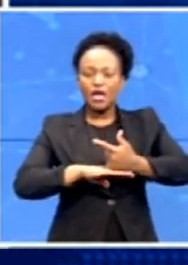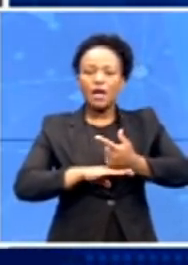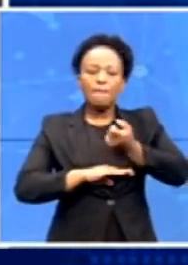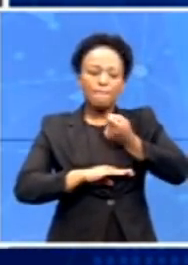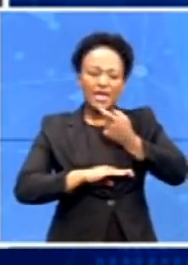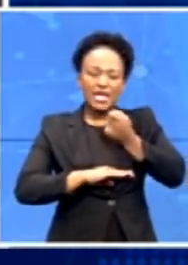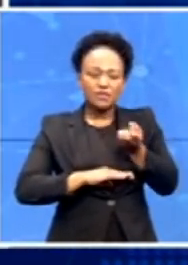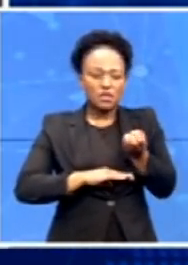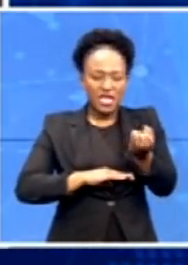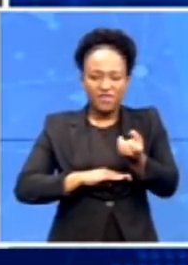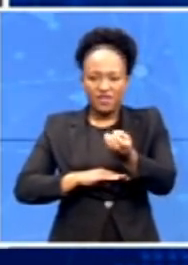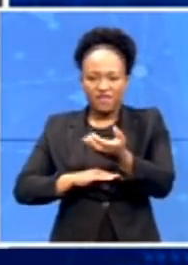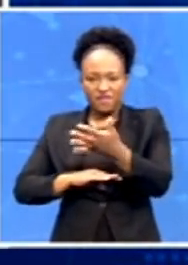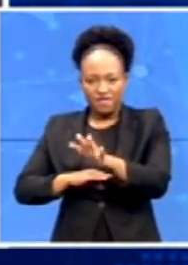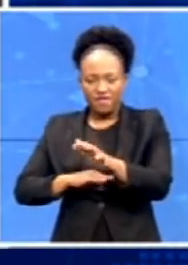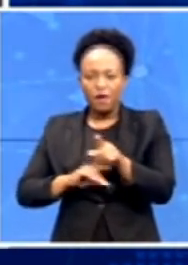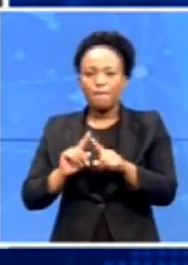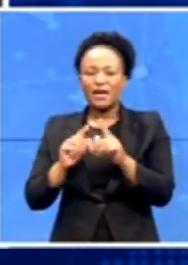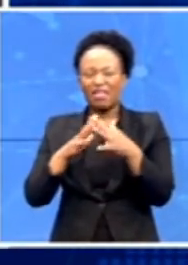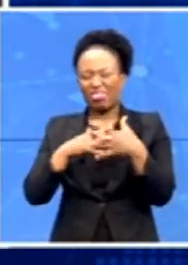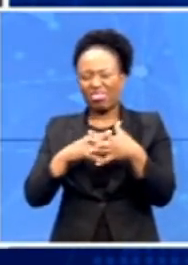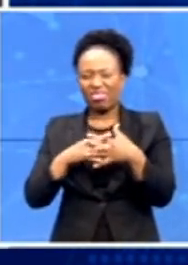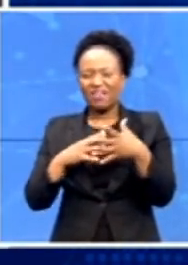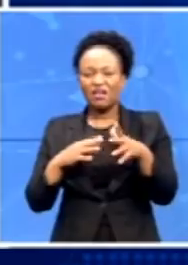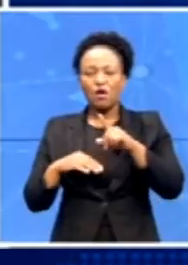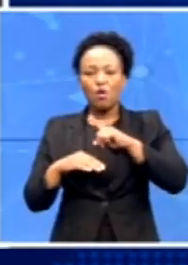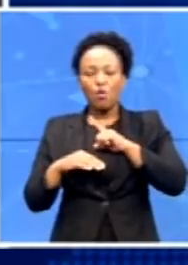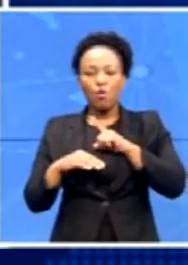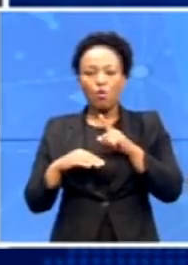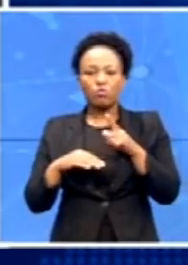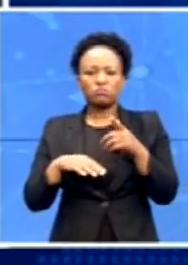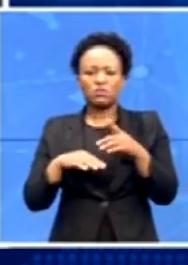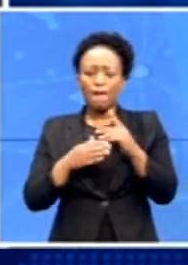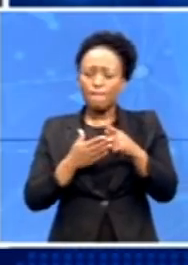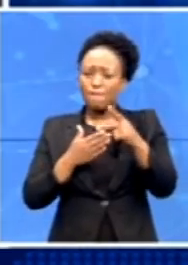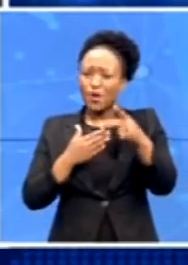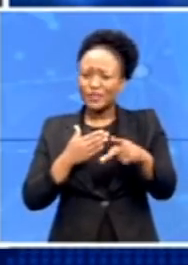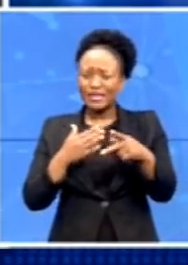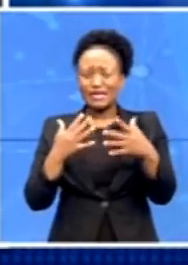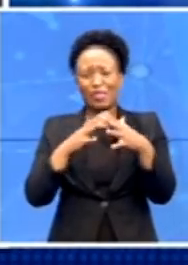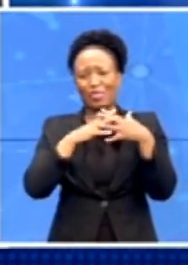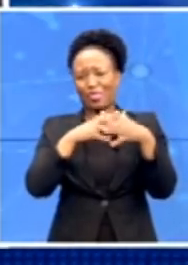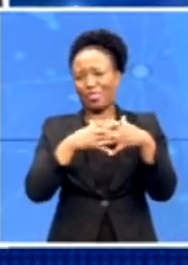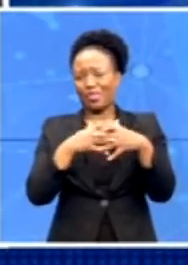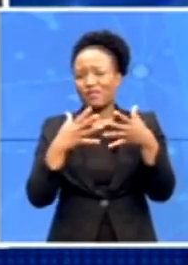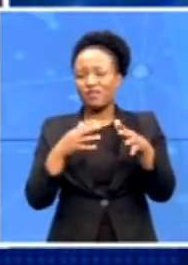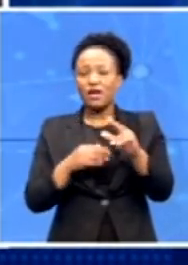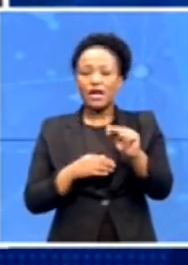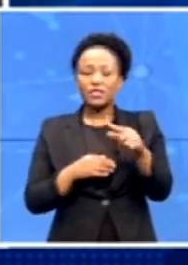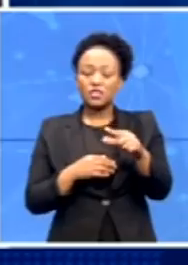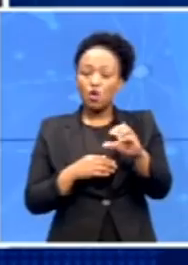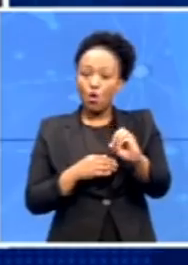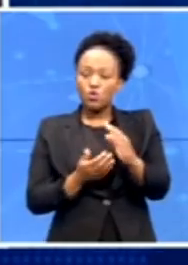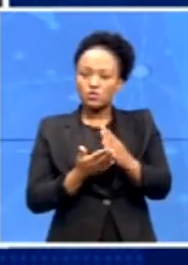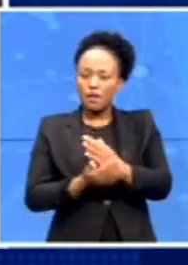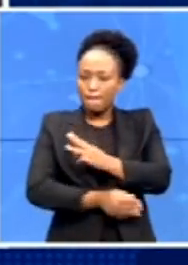chaos and hectic pace of the project, some of the NGO managers did not keep